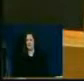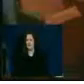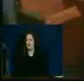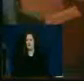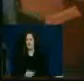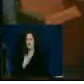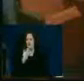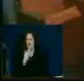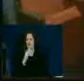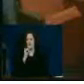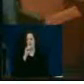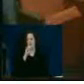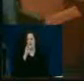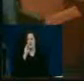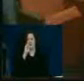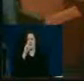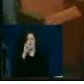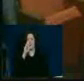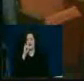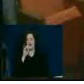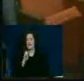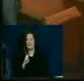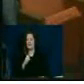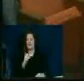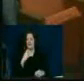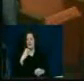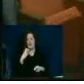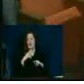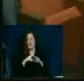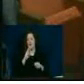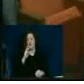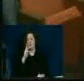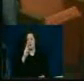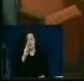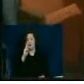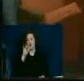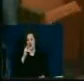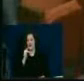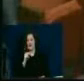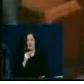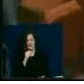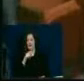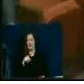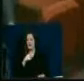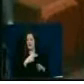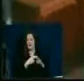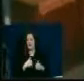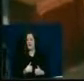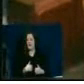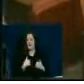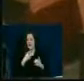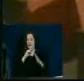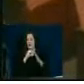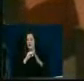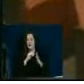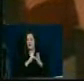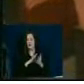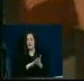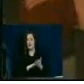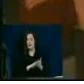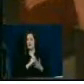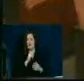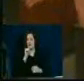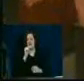Thank you, Mr. McKenzie and Chairman Wright, for having me, and Commissioners. Name and address for the record, please.